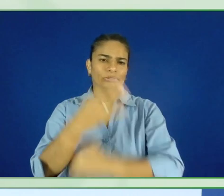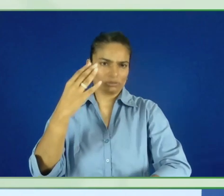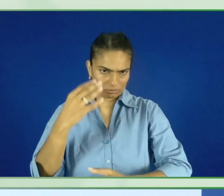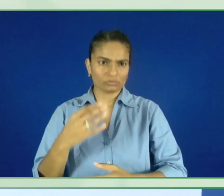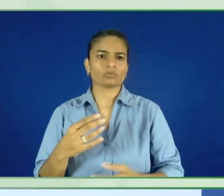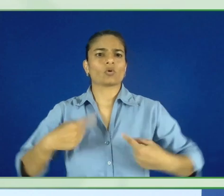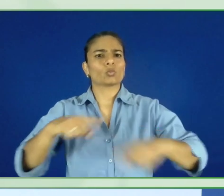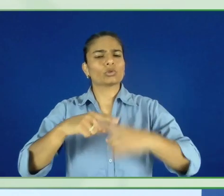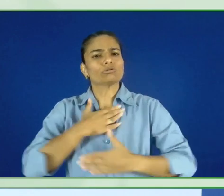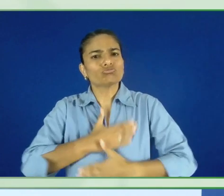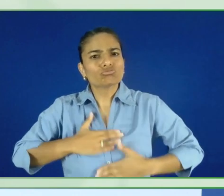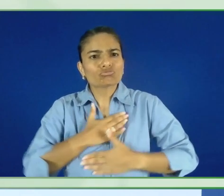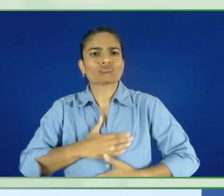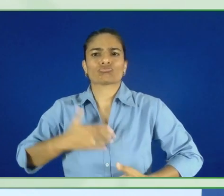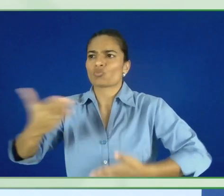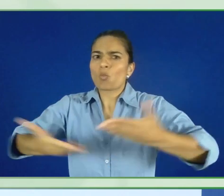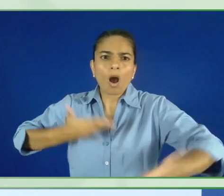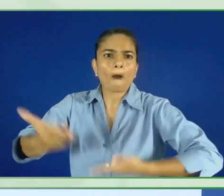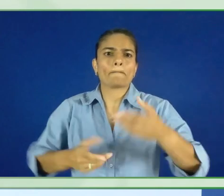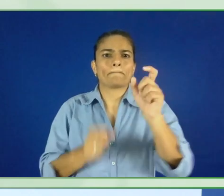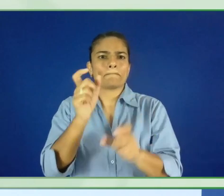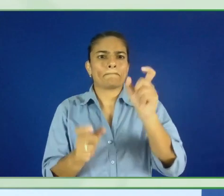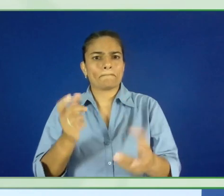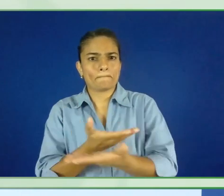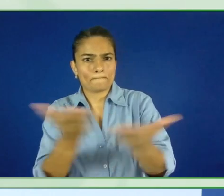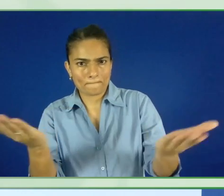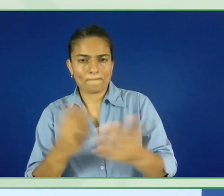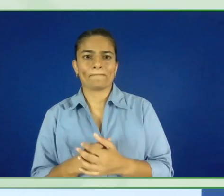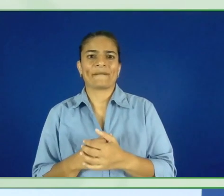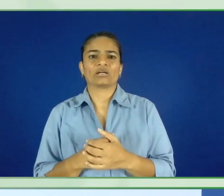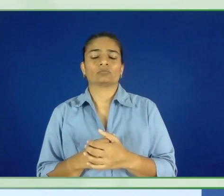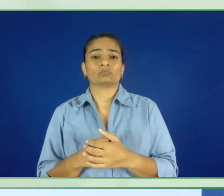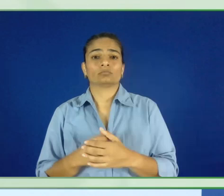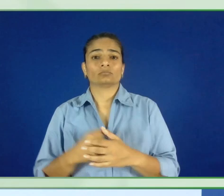France with also regional implementation. Every year,